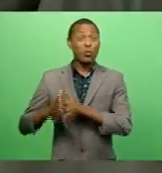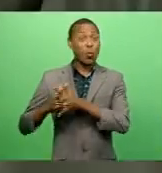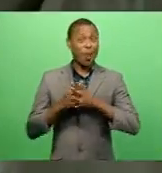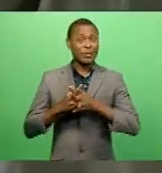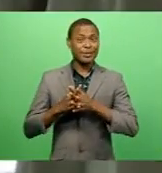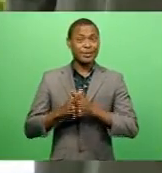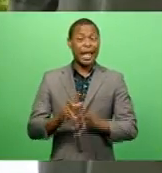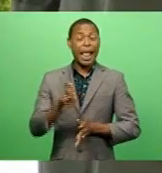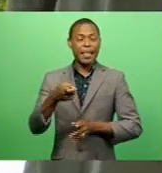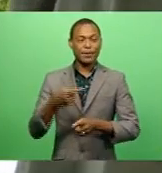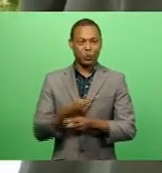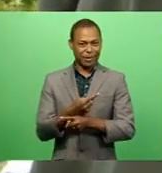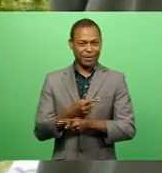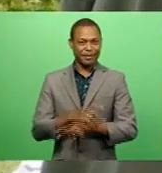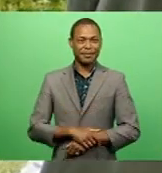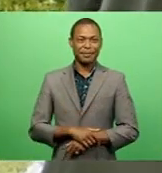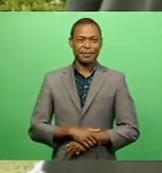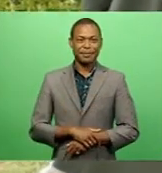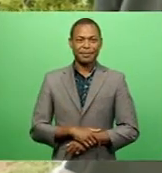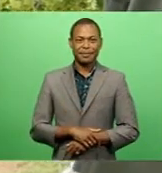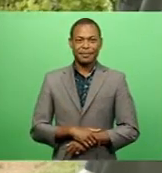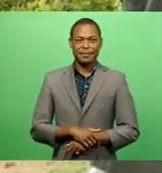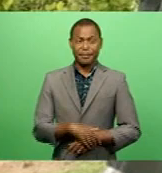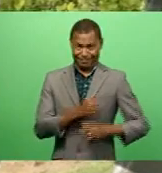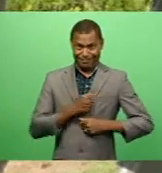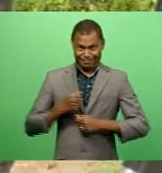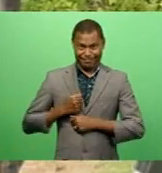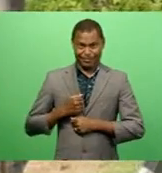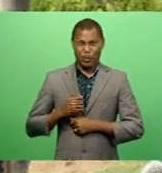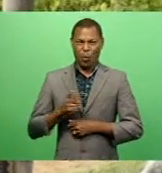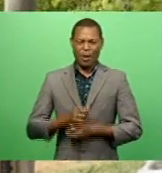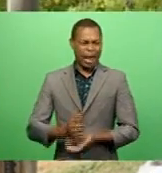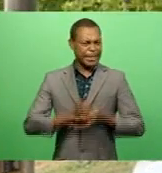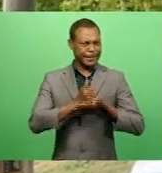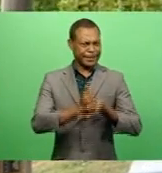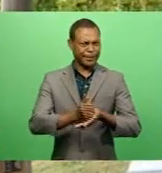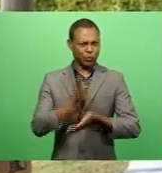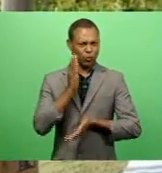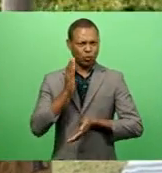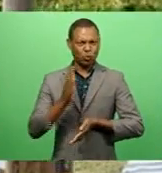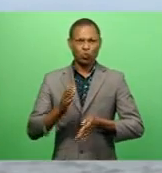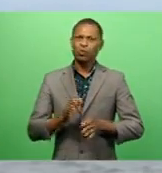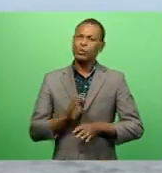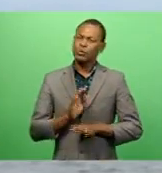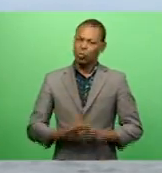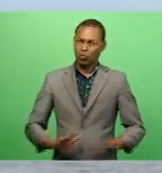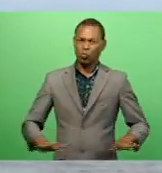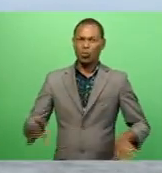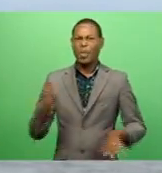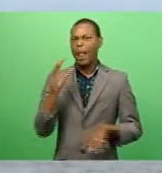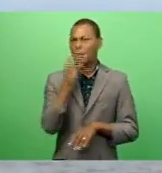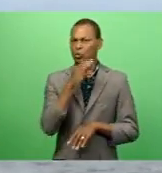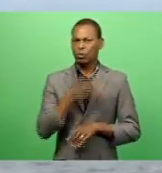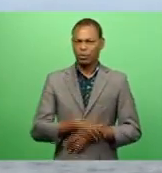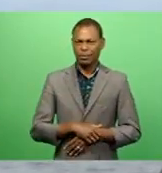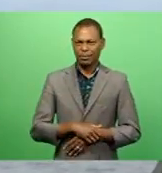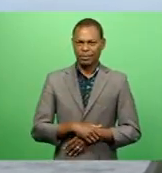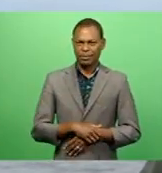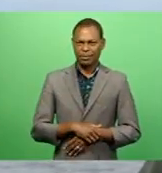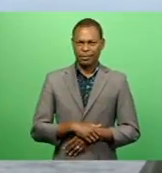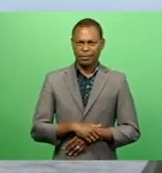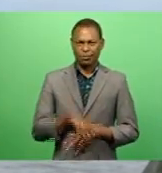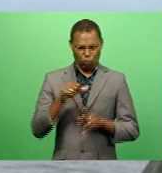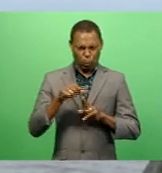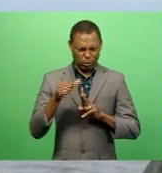week. The RFMF is also now looking to assist school children with their lunch. We found out there are also some kids who are coming